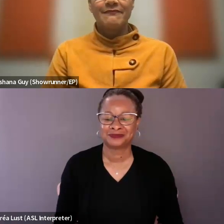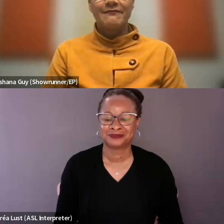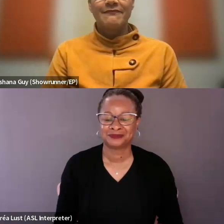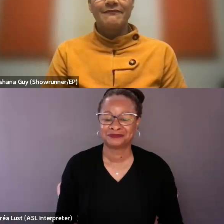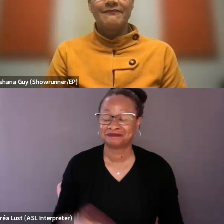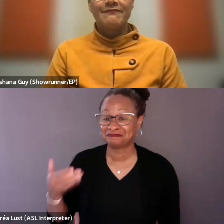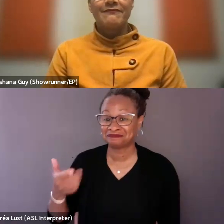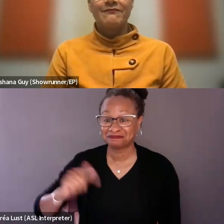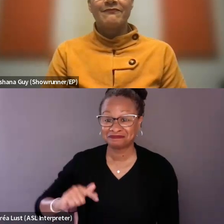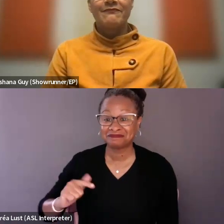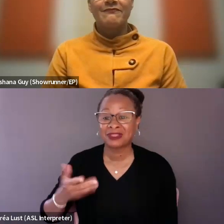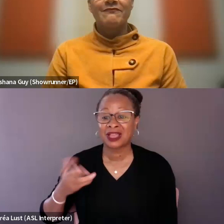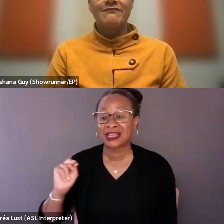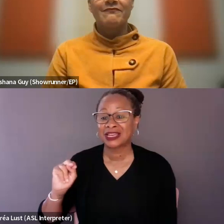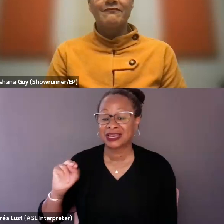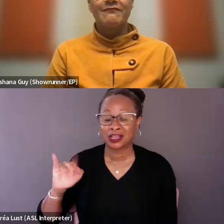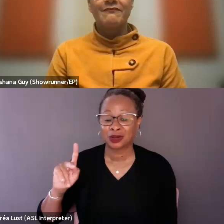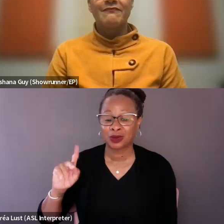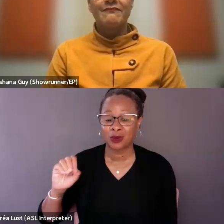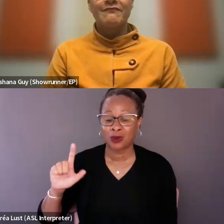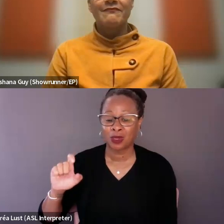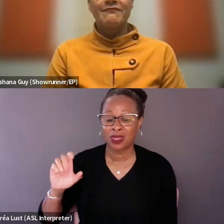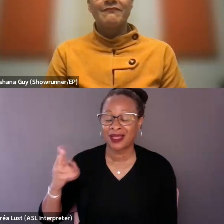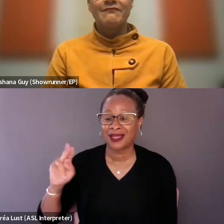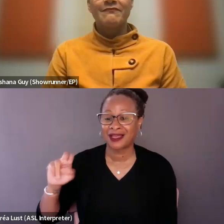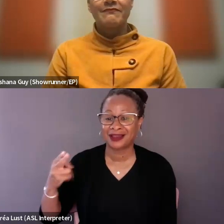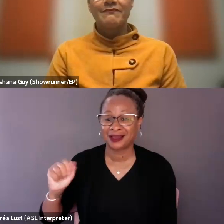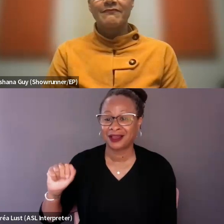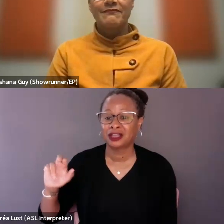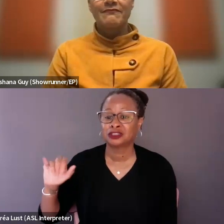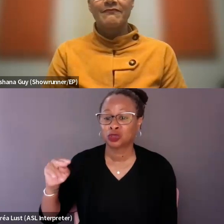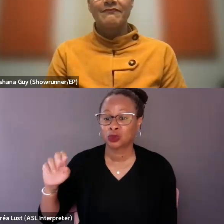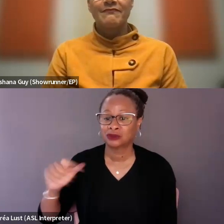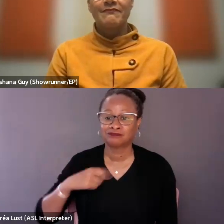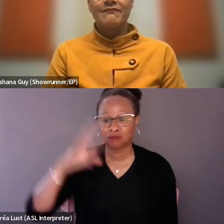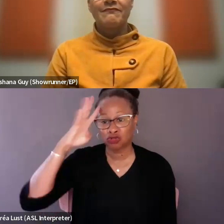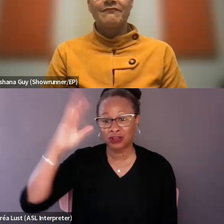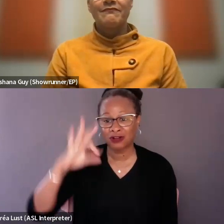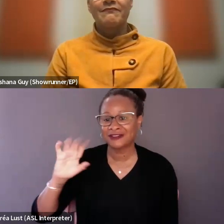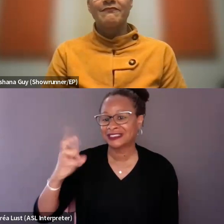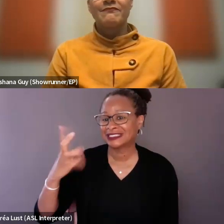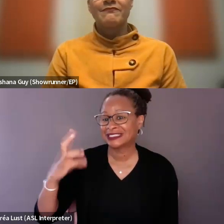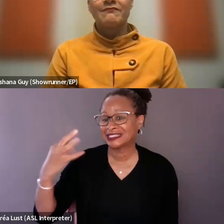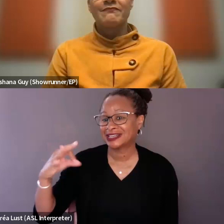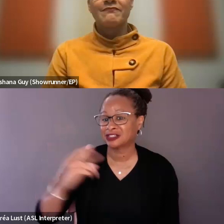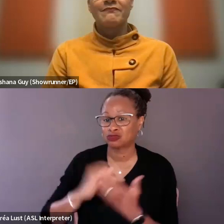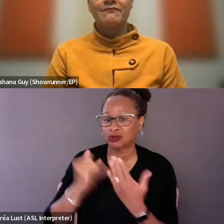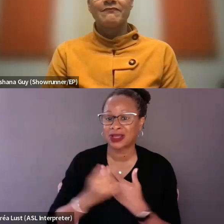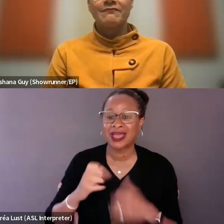And my name is Nikole-Hannah Jones. I am the creator of the 1619 Project and executive producer and host of